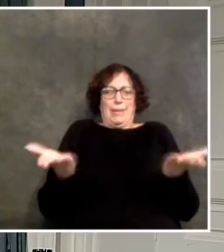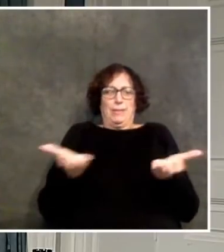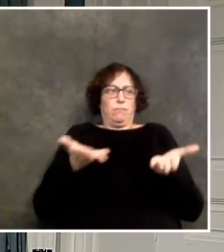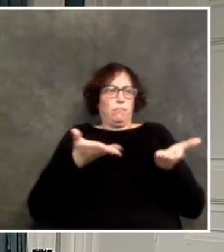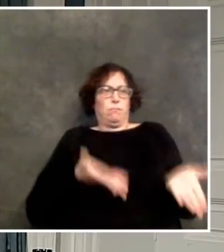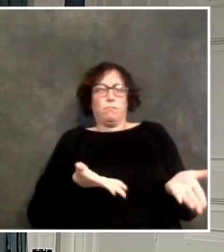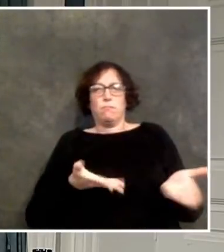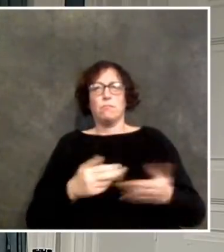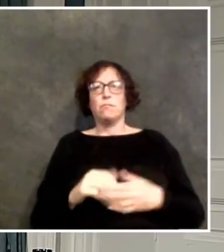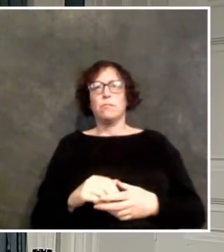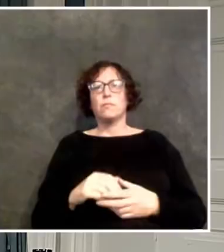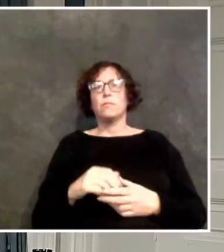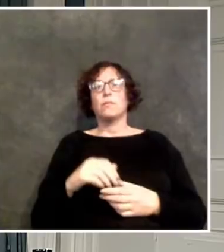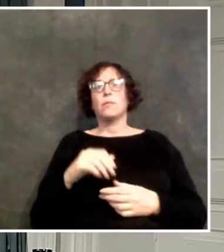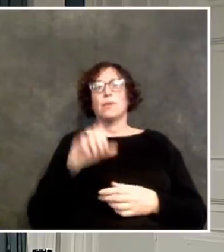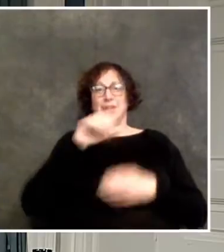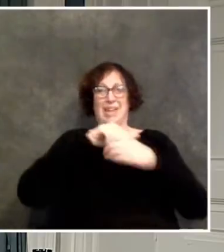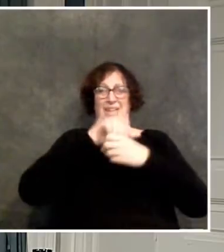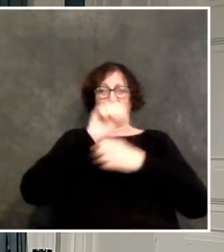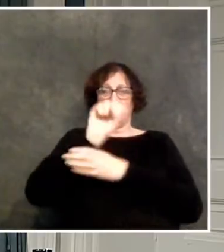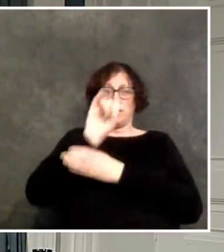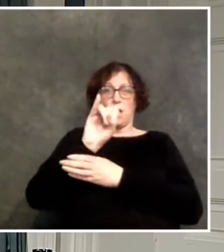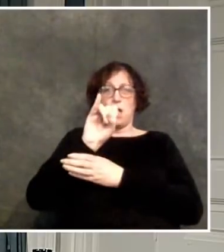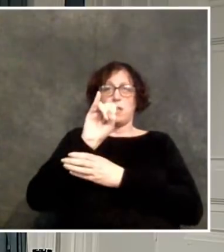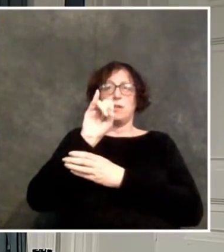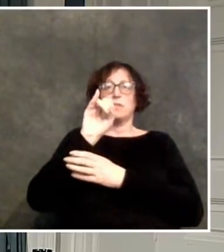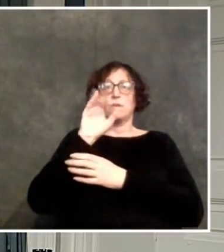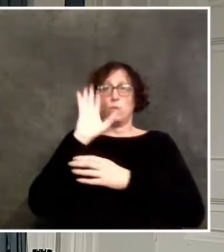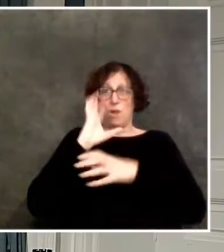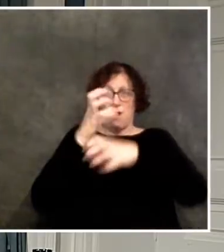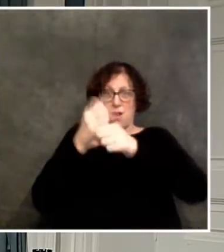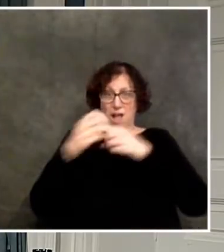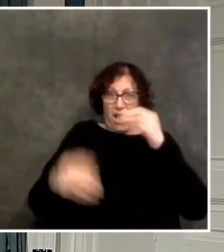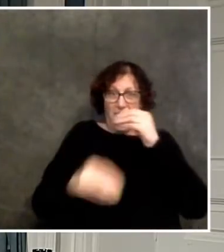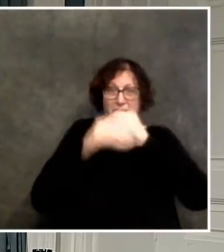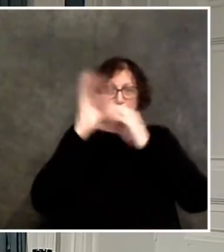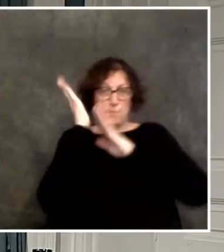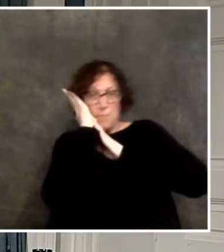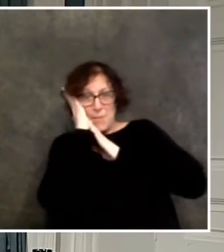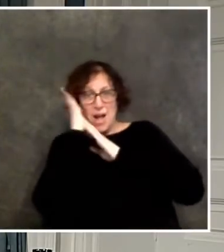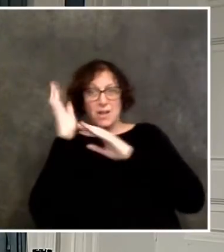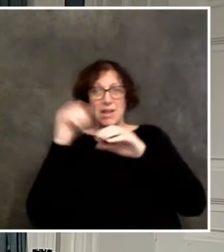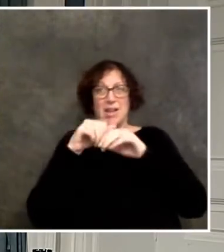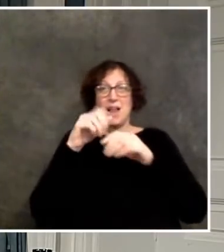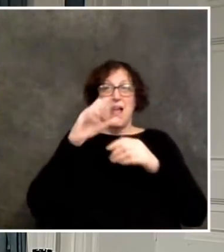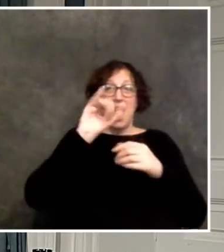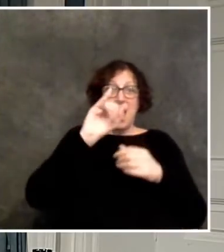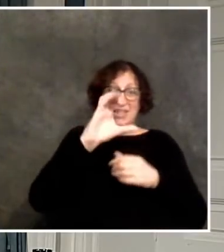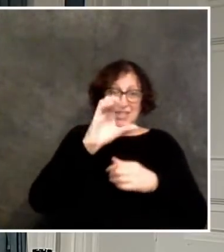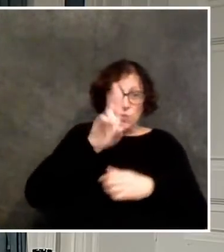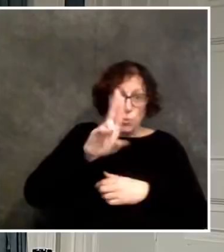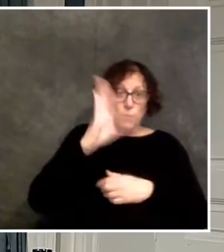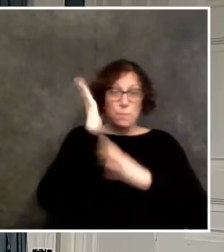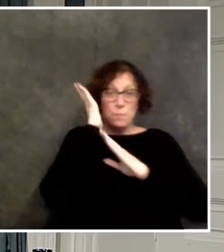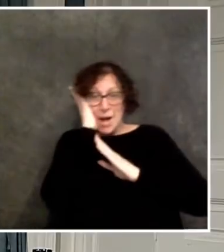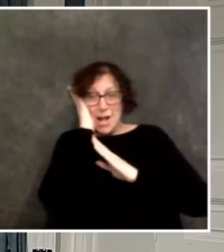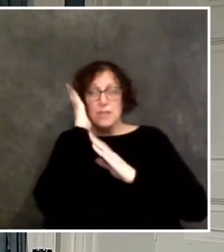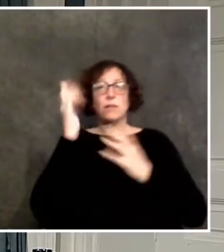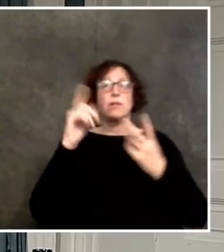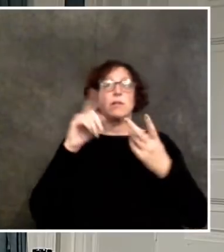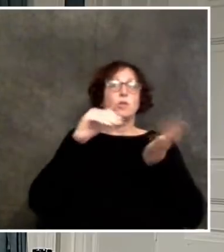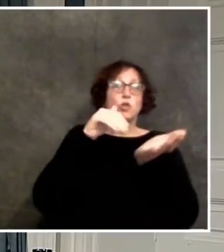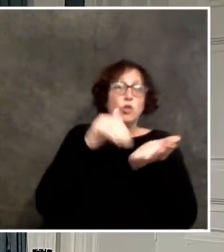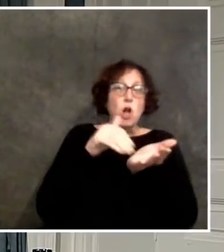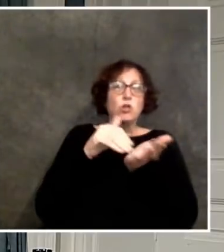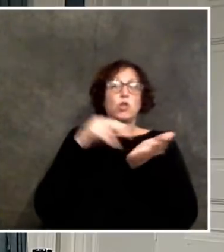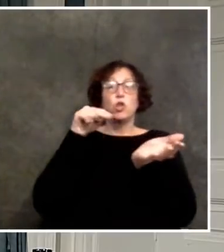more doctors and nurses like the rest of the hospital? And if so, like when? And do you know if the 2 field hospitals